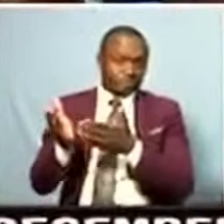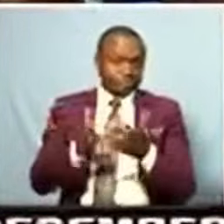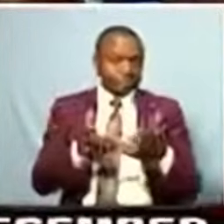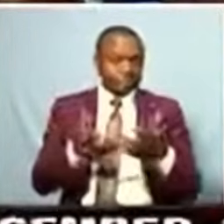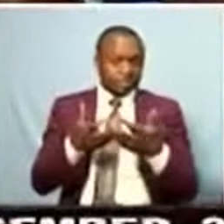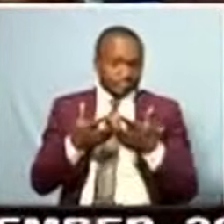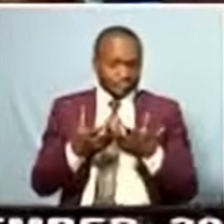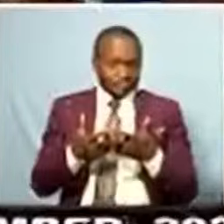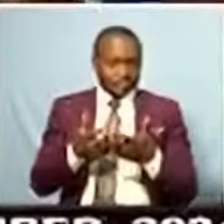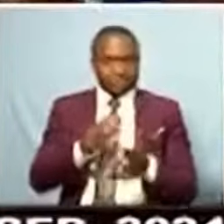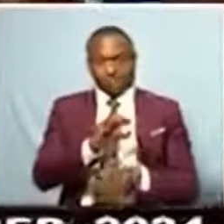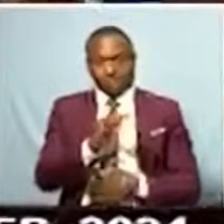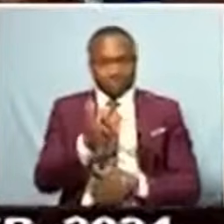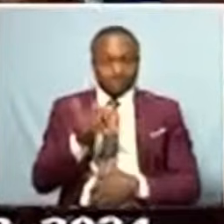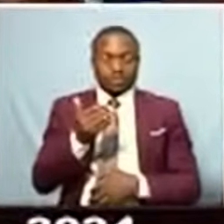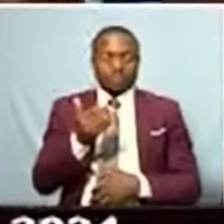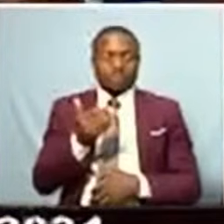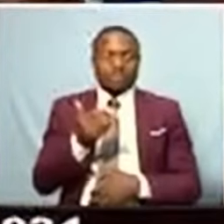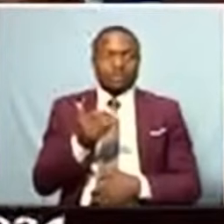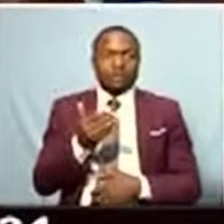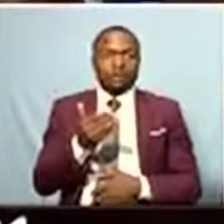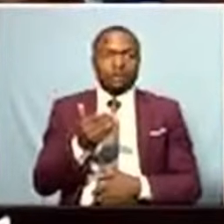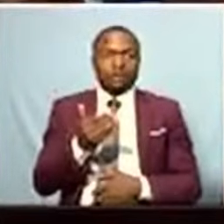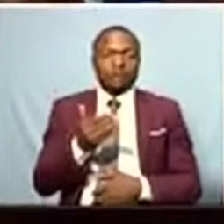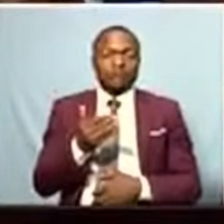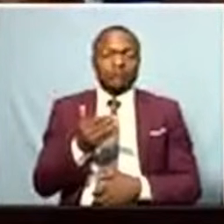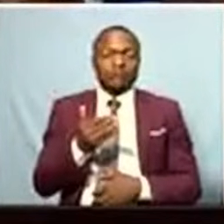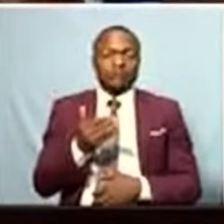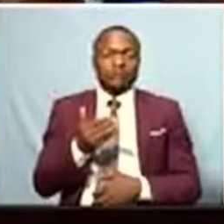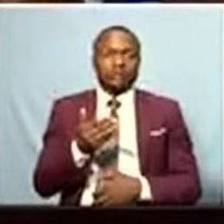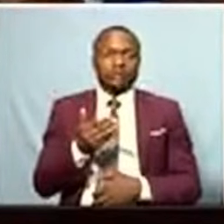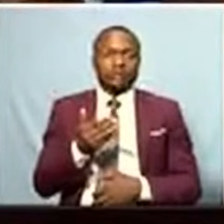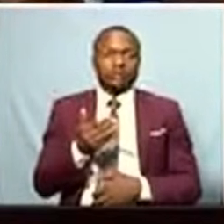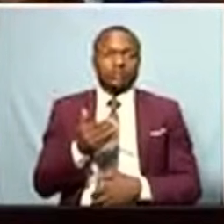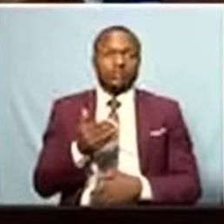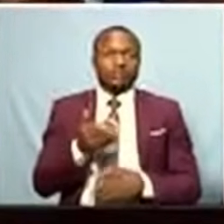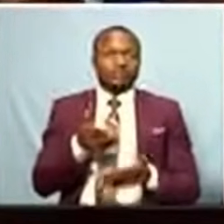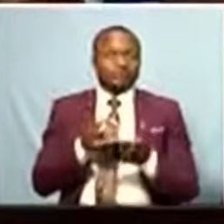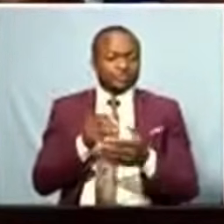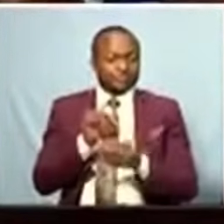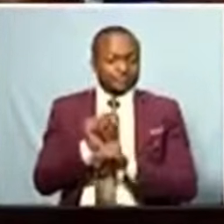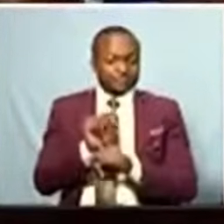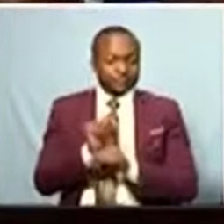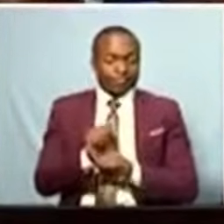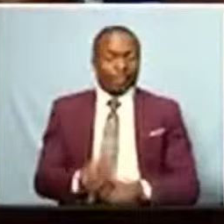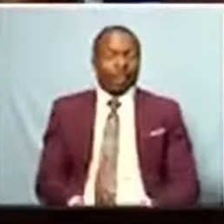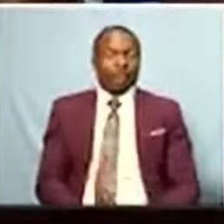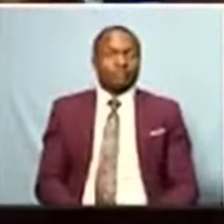machine back into original status of its functioning?